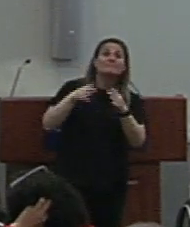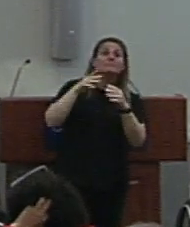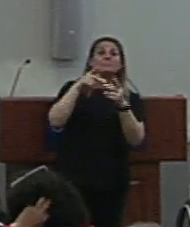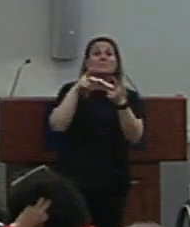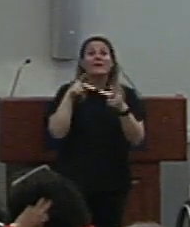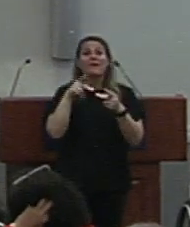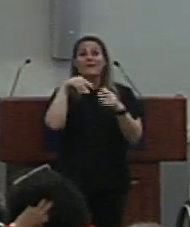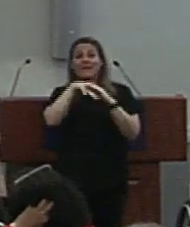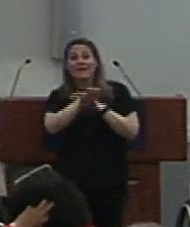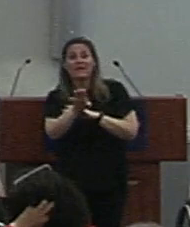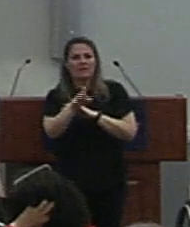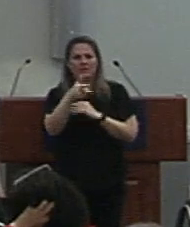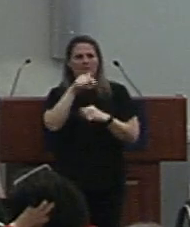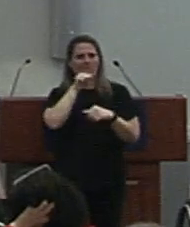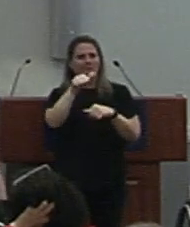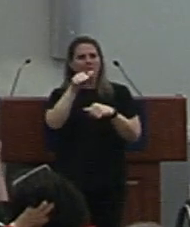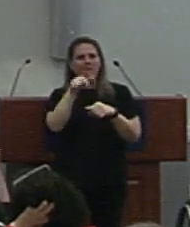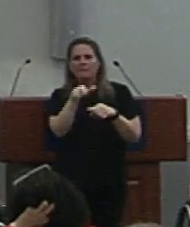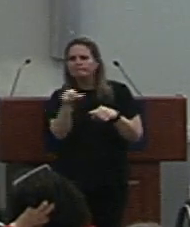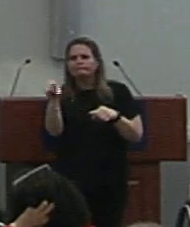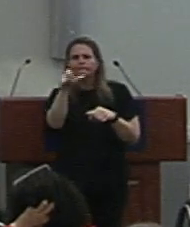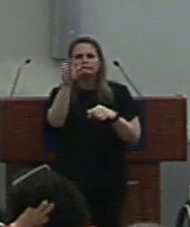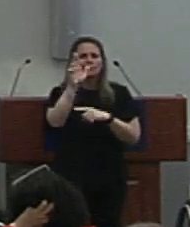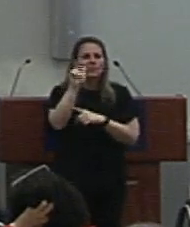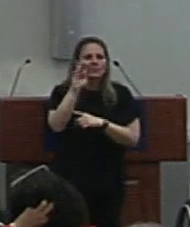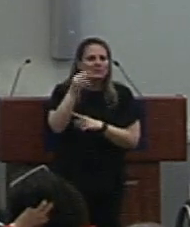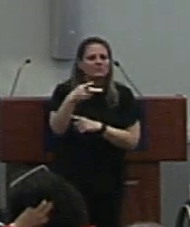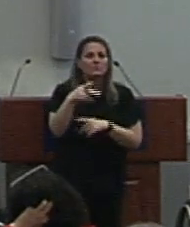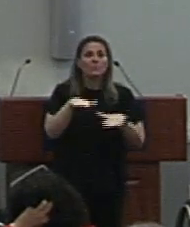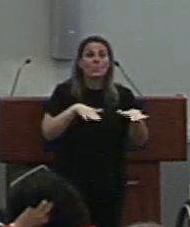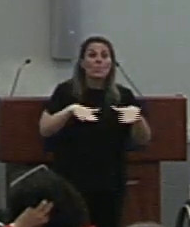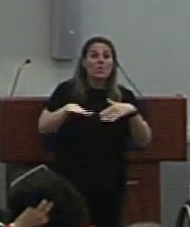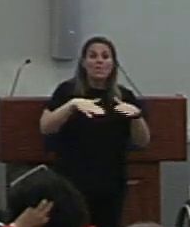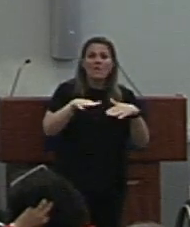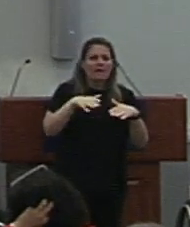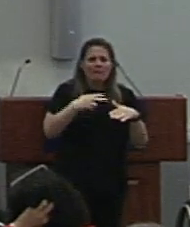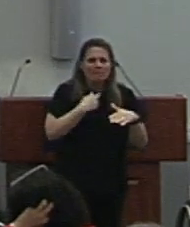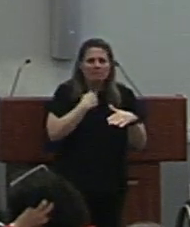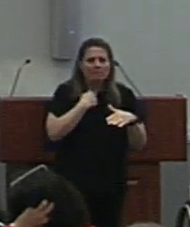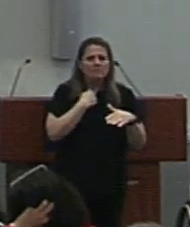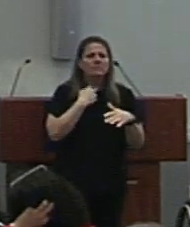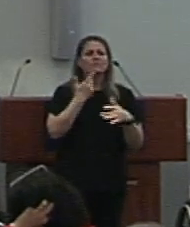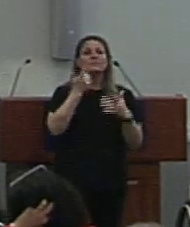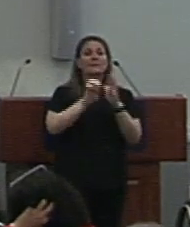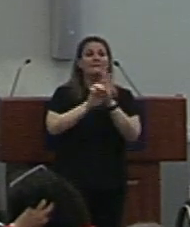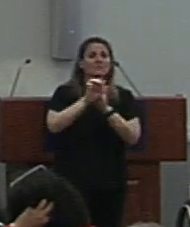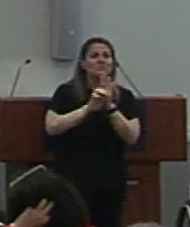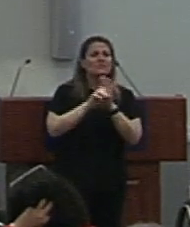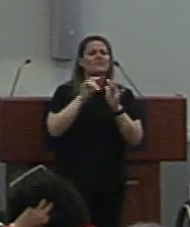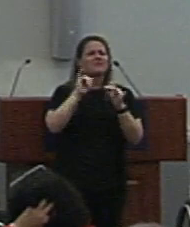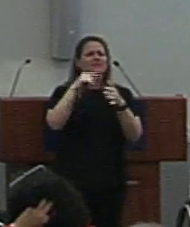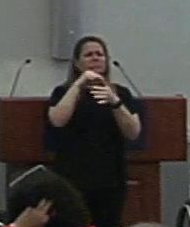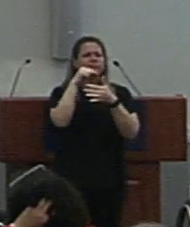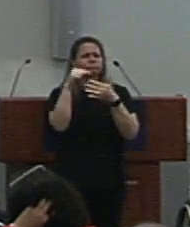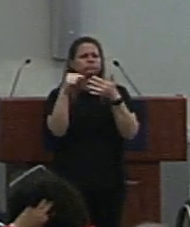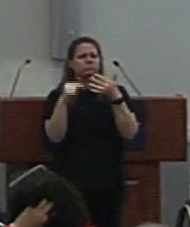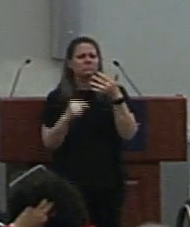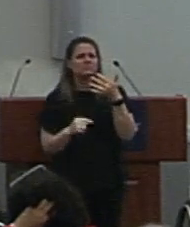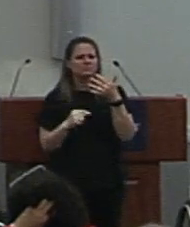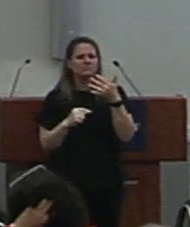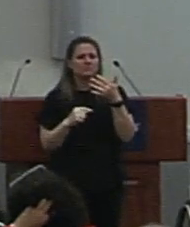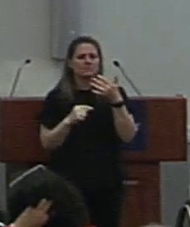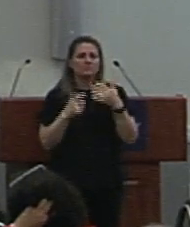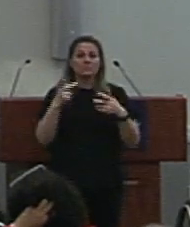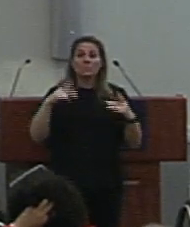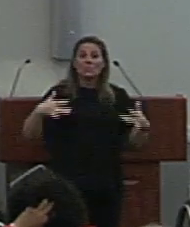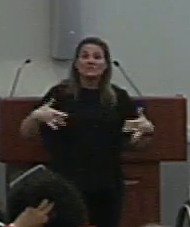because, tactile warning strips, accessible ramp for those with who use wheelchairs and